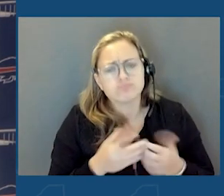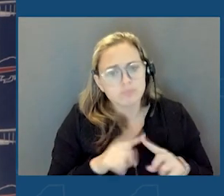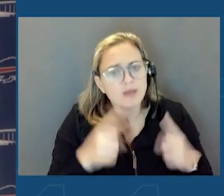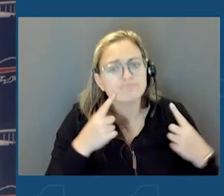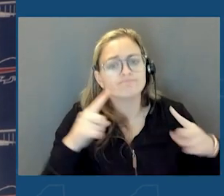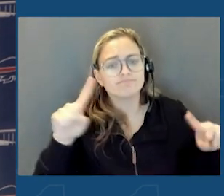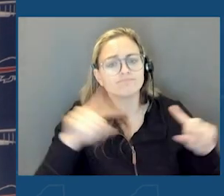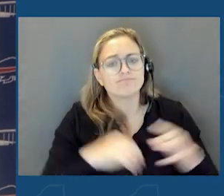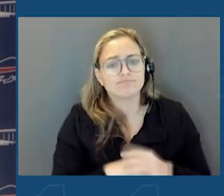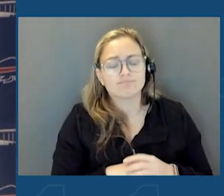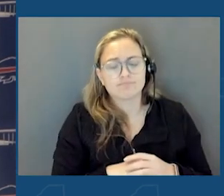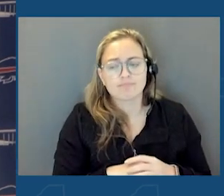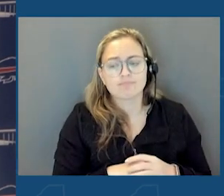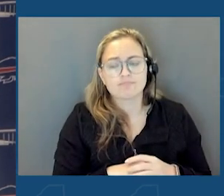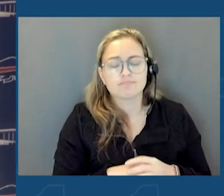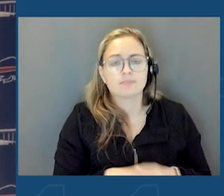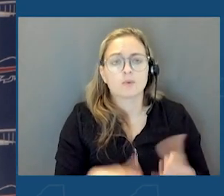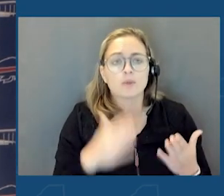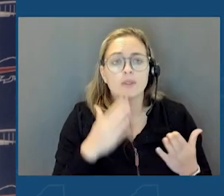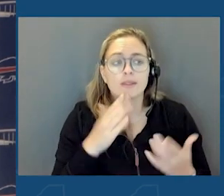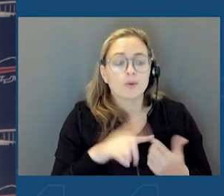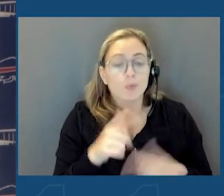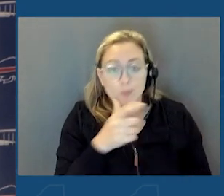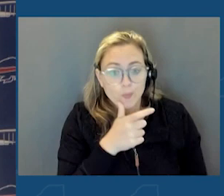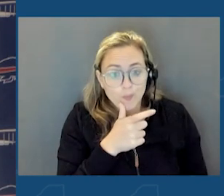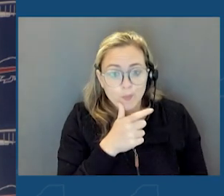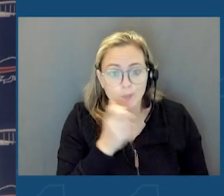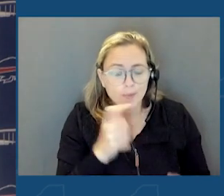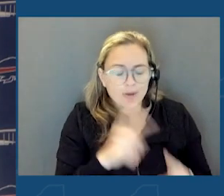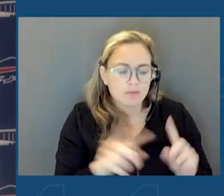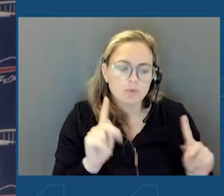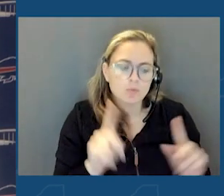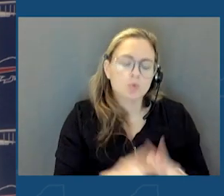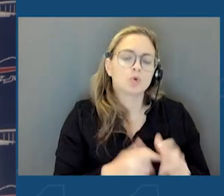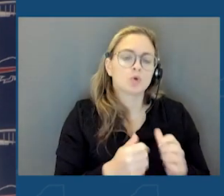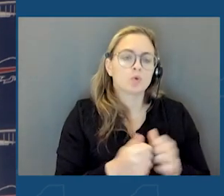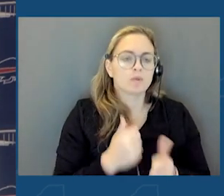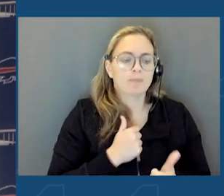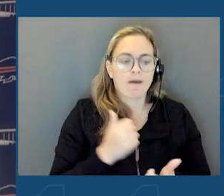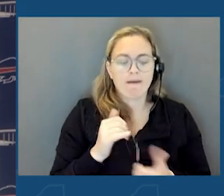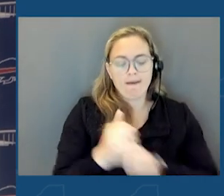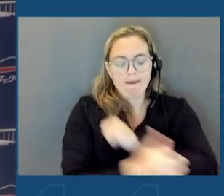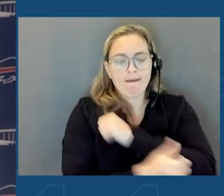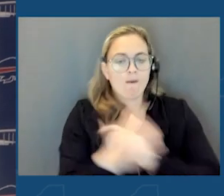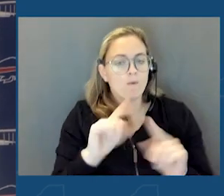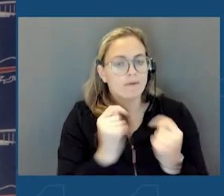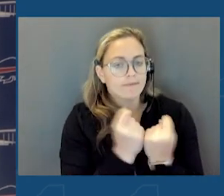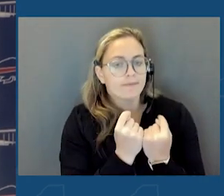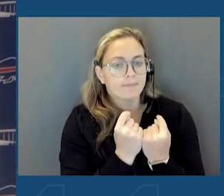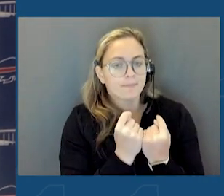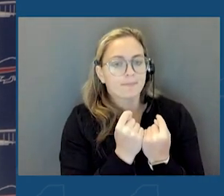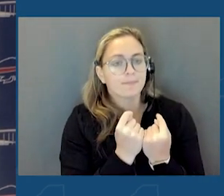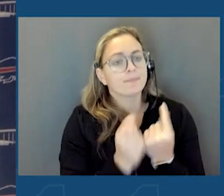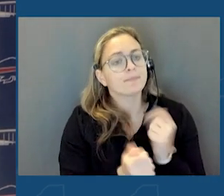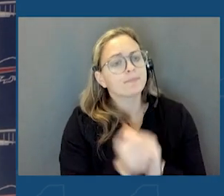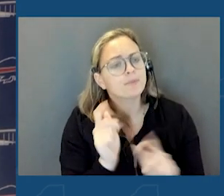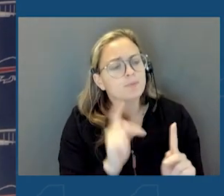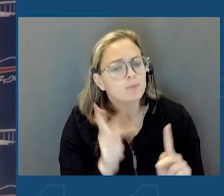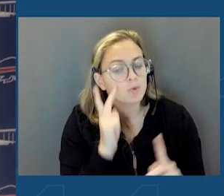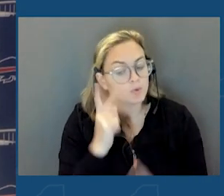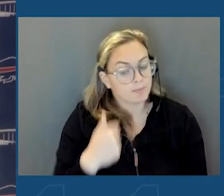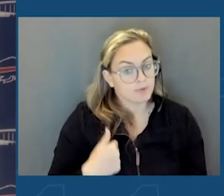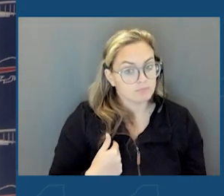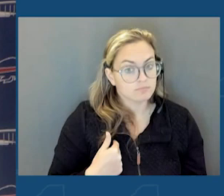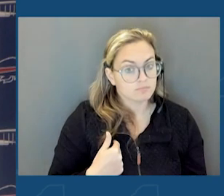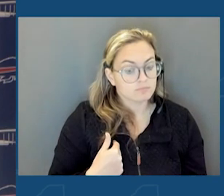want to thank so many folks. And I first off want to start with my county team. Most people saw me and